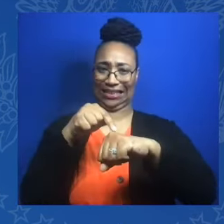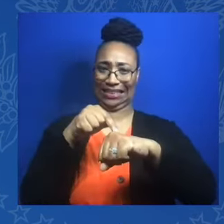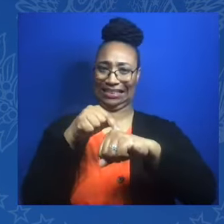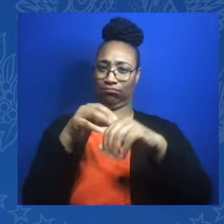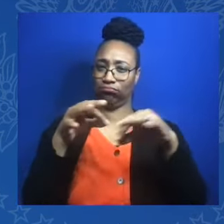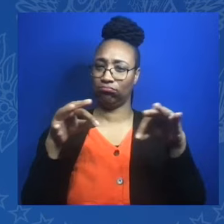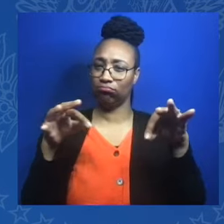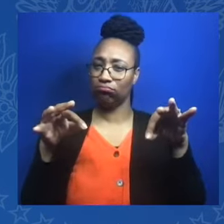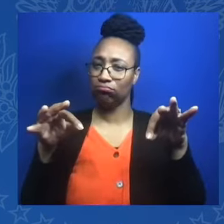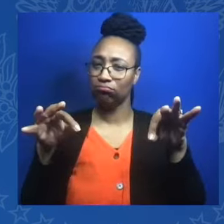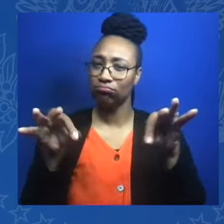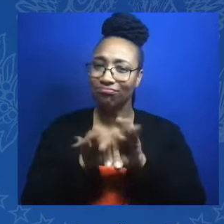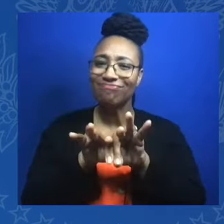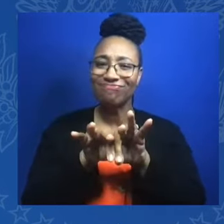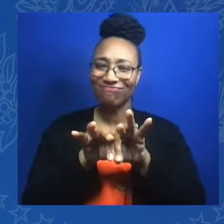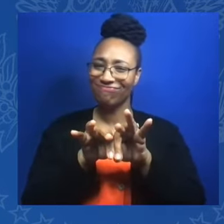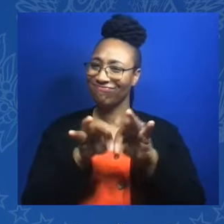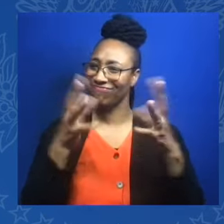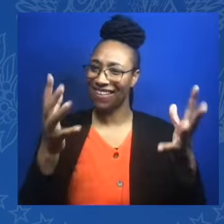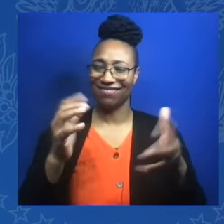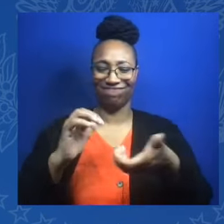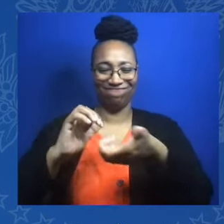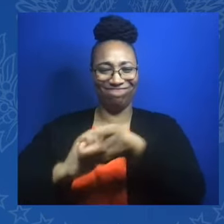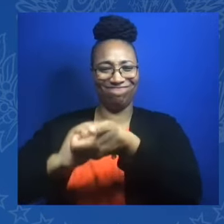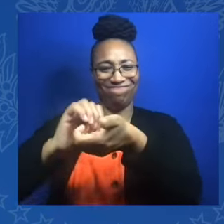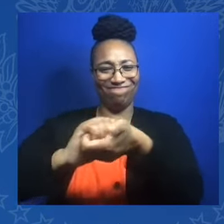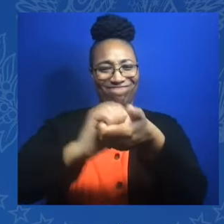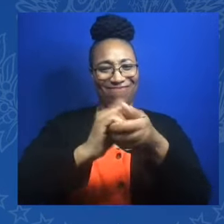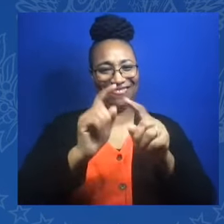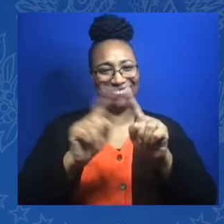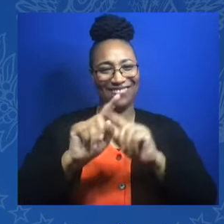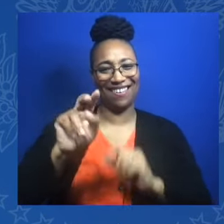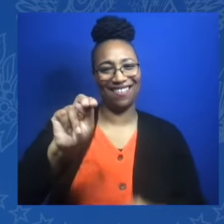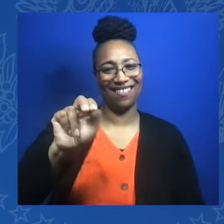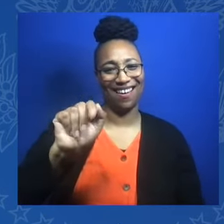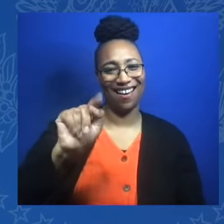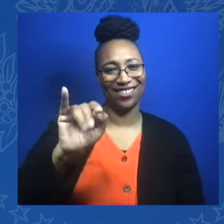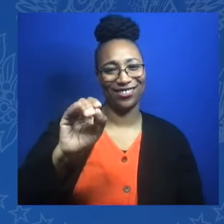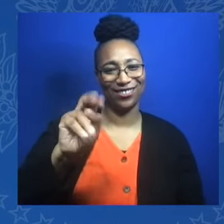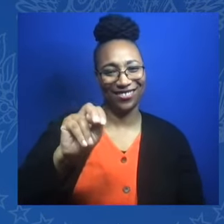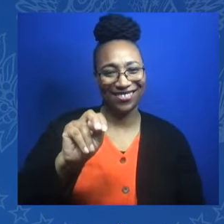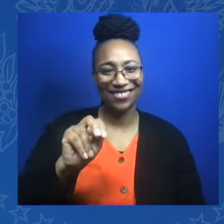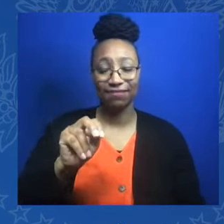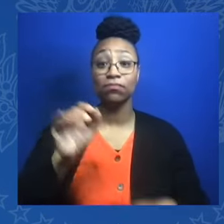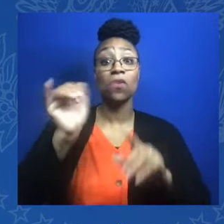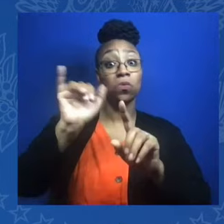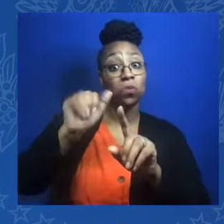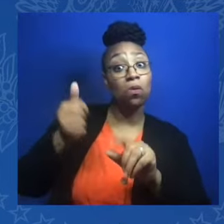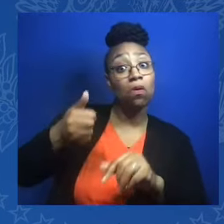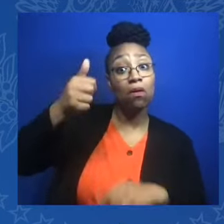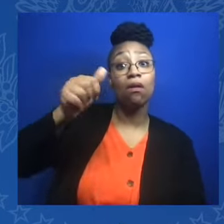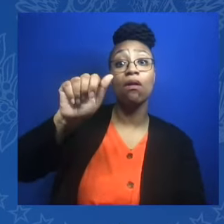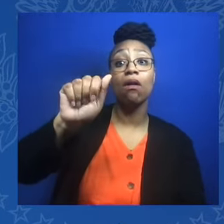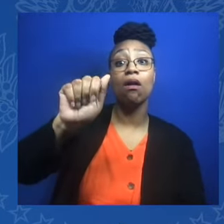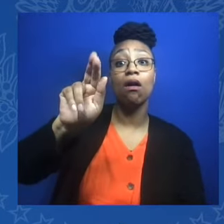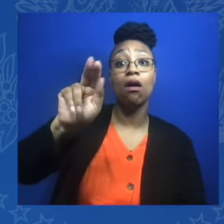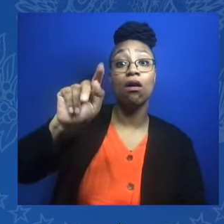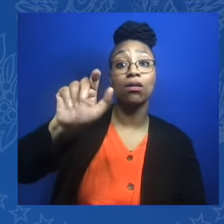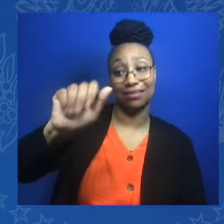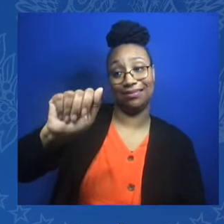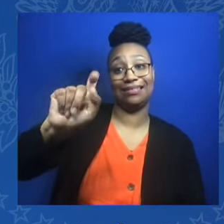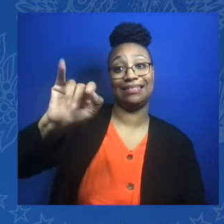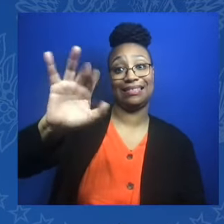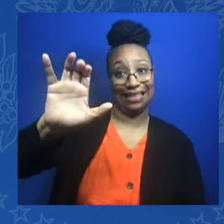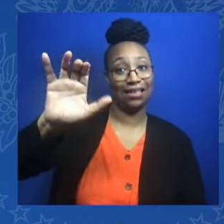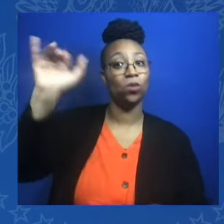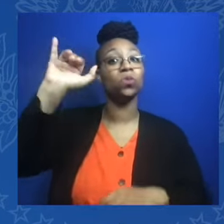sudden in the Arctic. We're working in close coordination to steward and protect the northernmost reaches of our